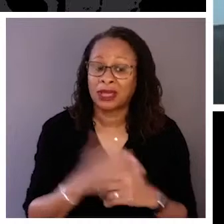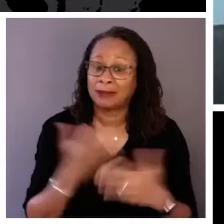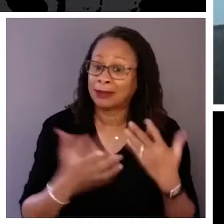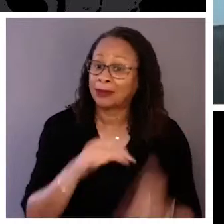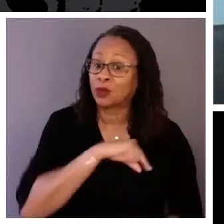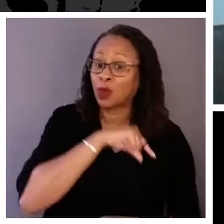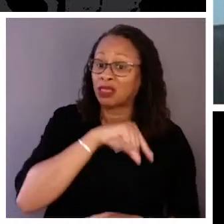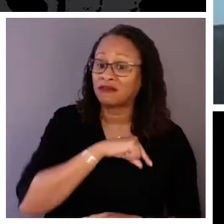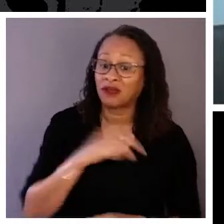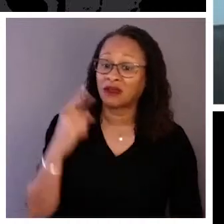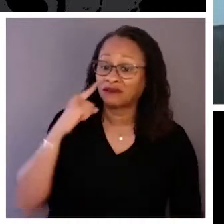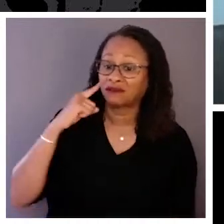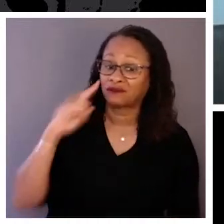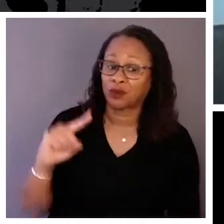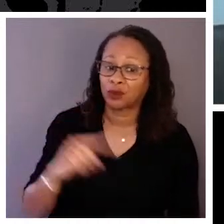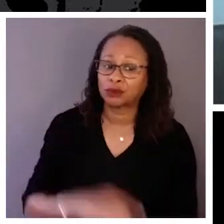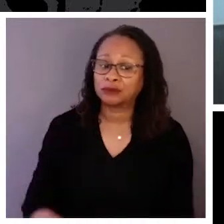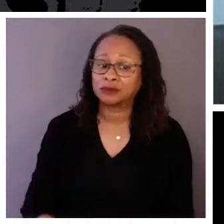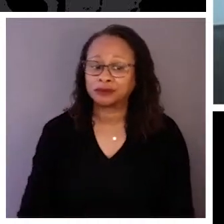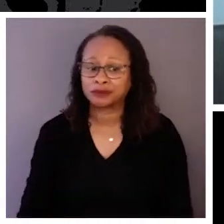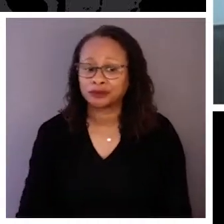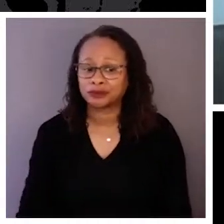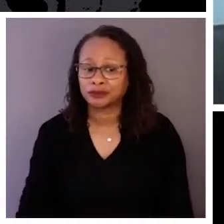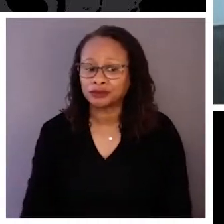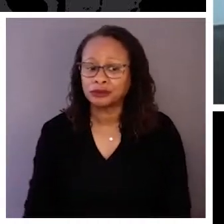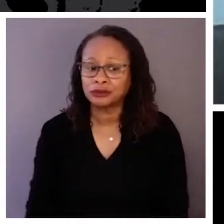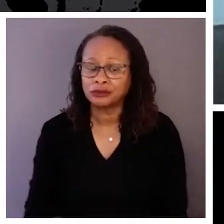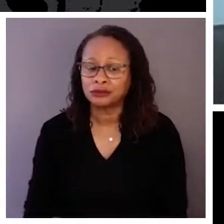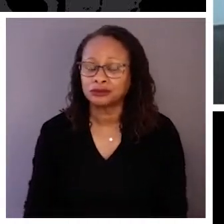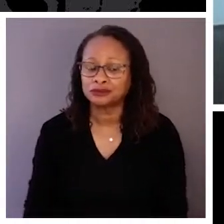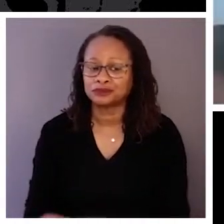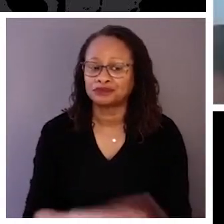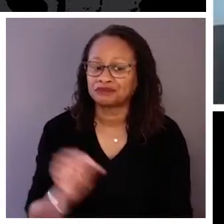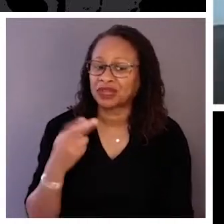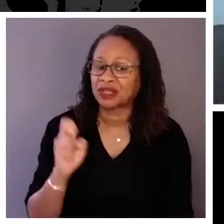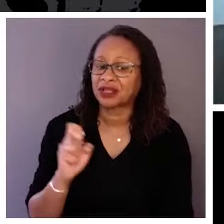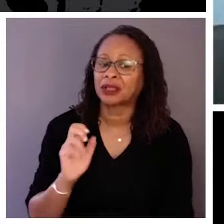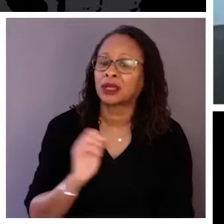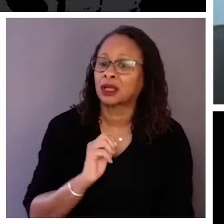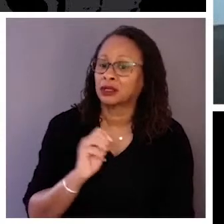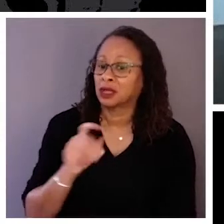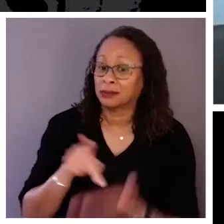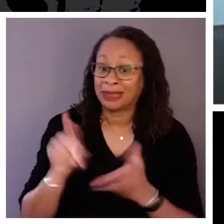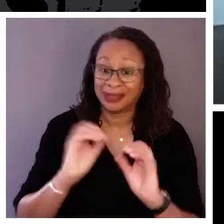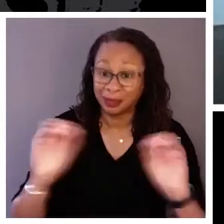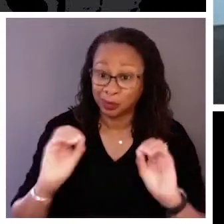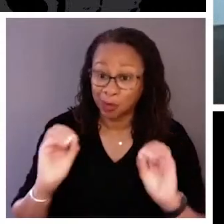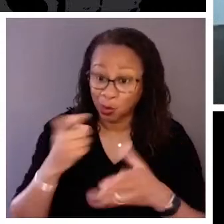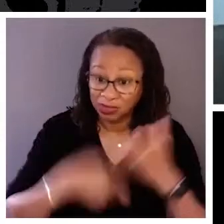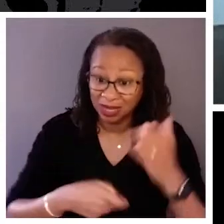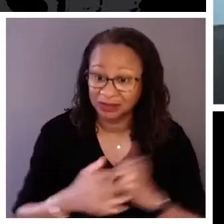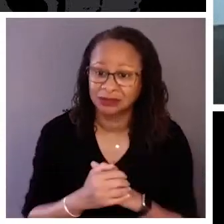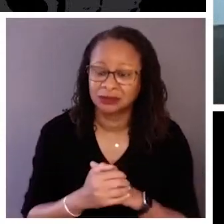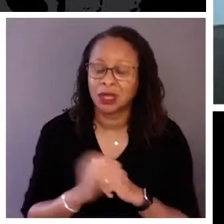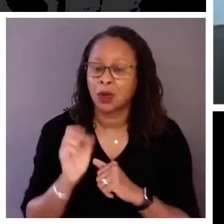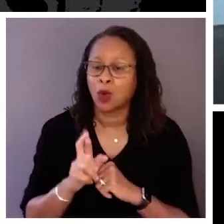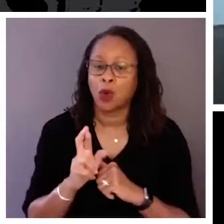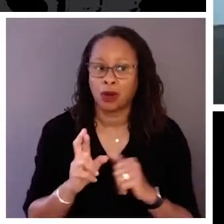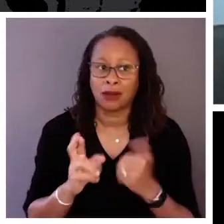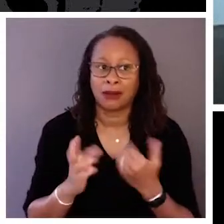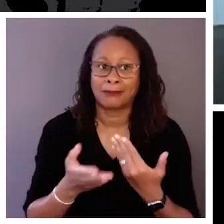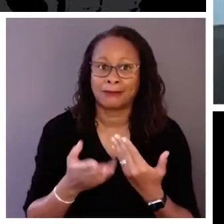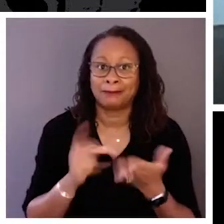qualify for paying no tax. or paying almost no